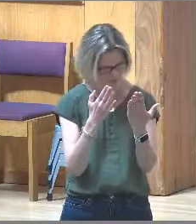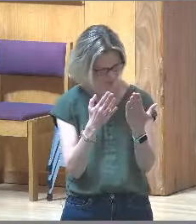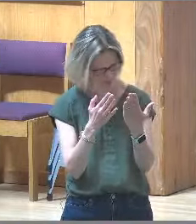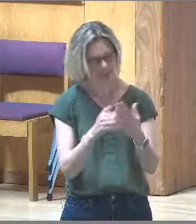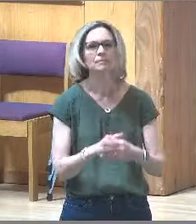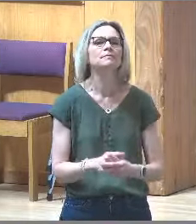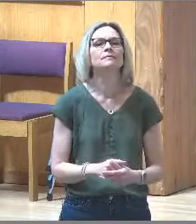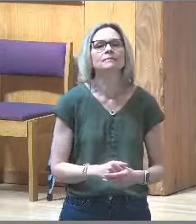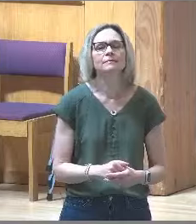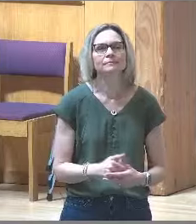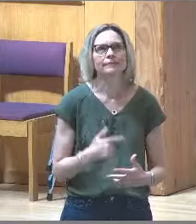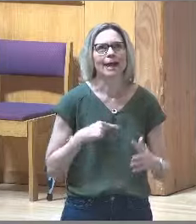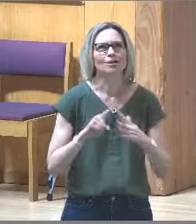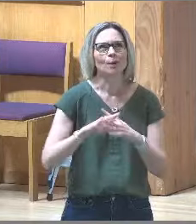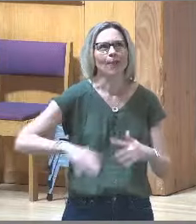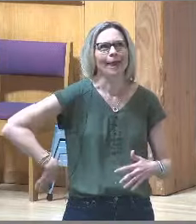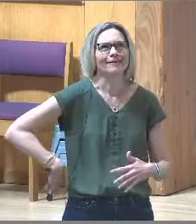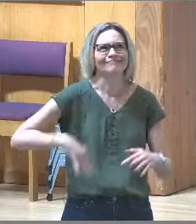You were late.